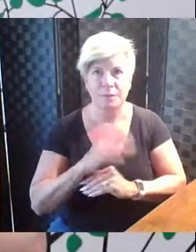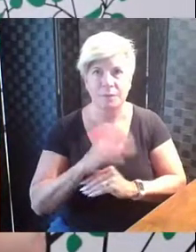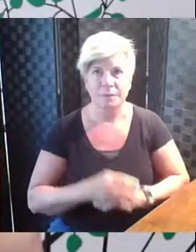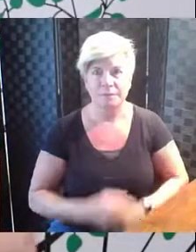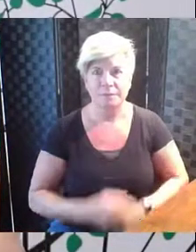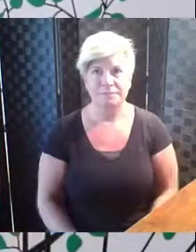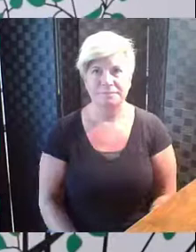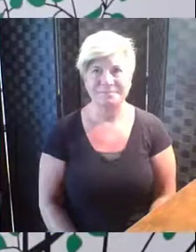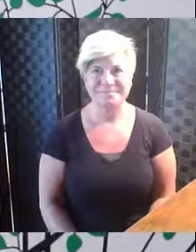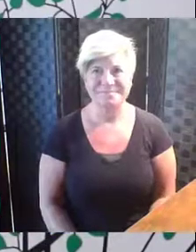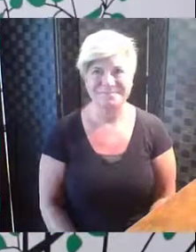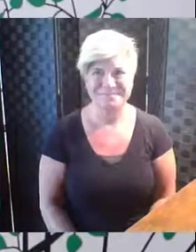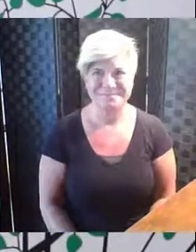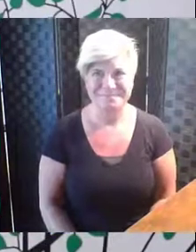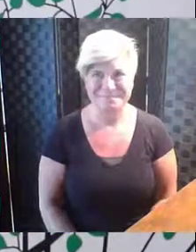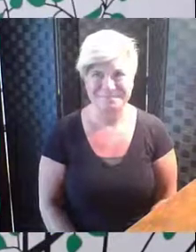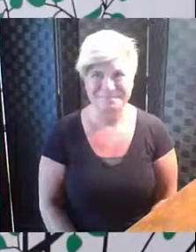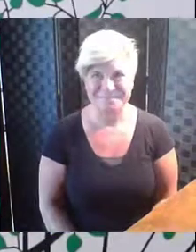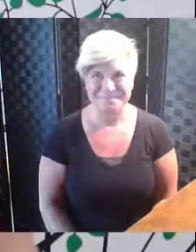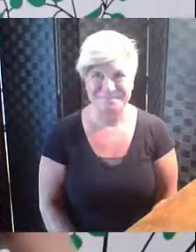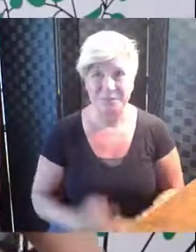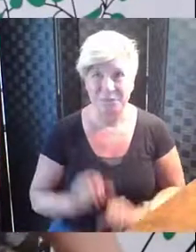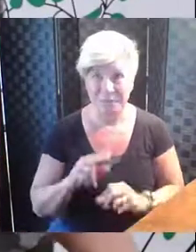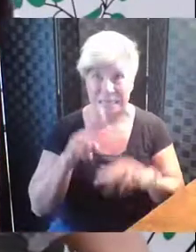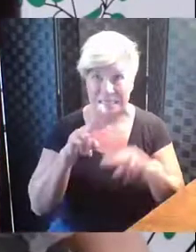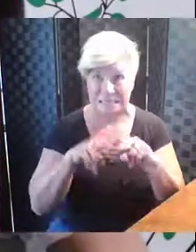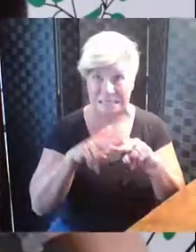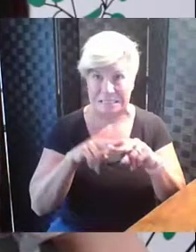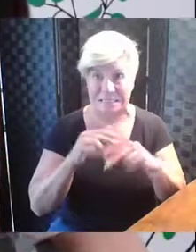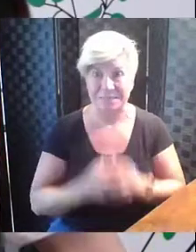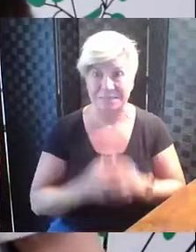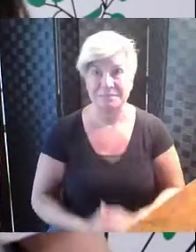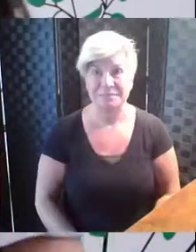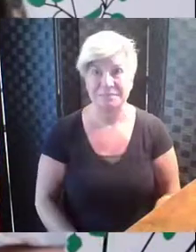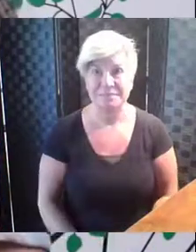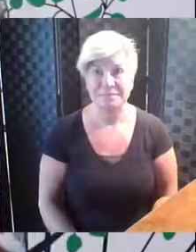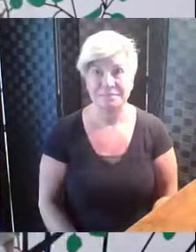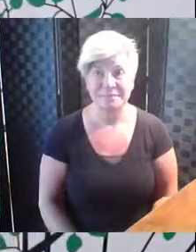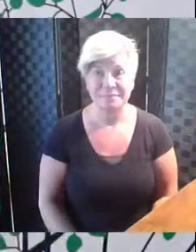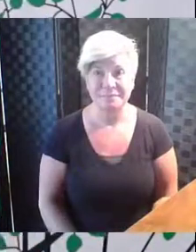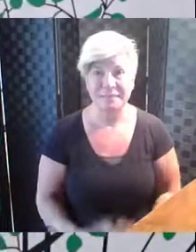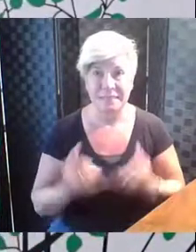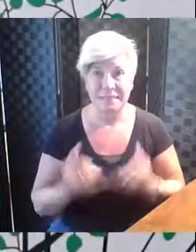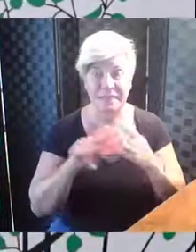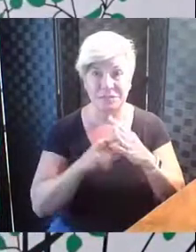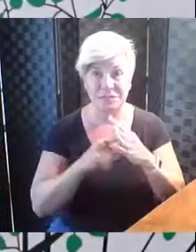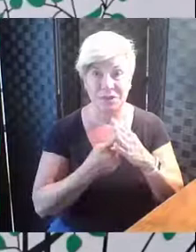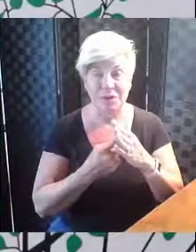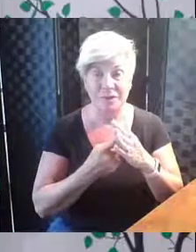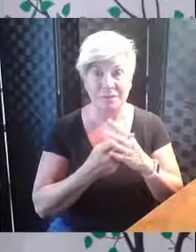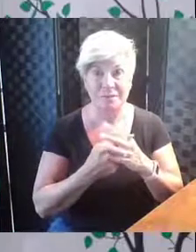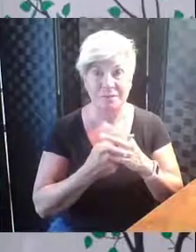four. All right, go ahead and have a seat. And we are going to start